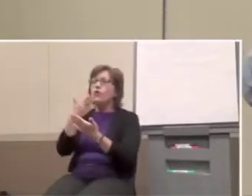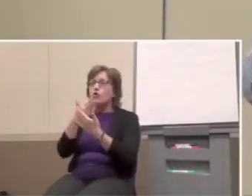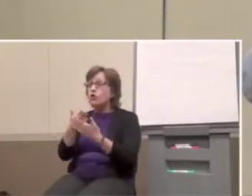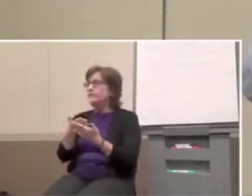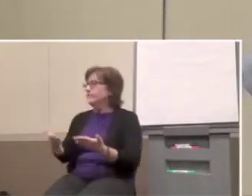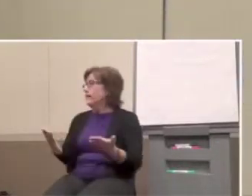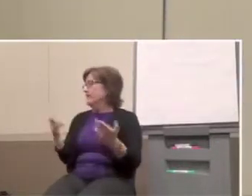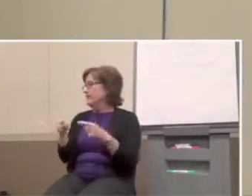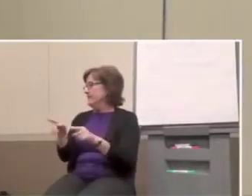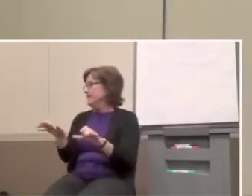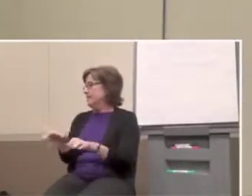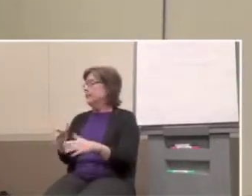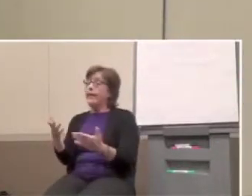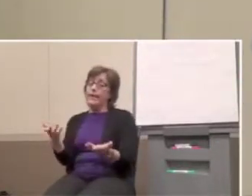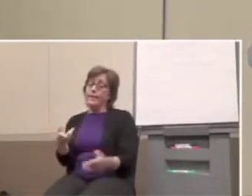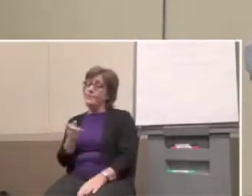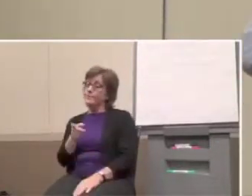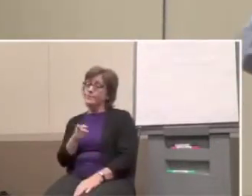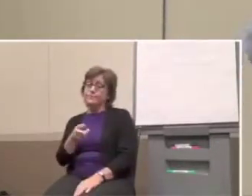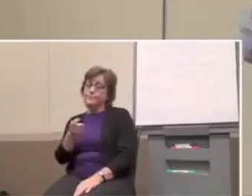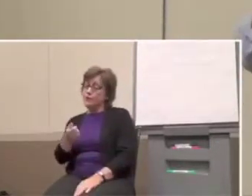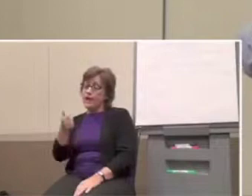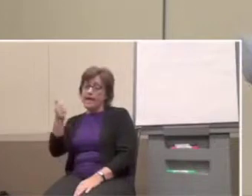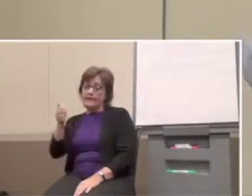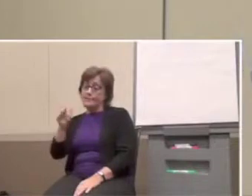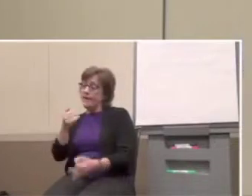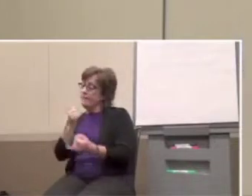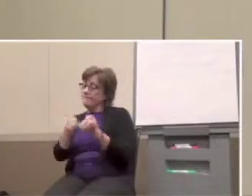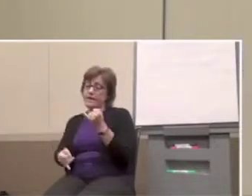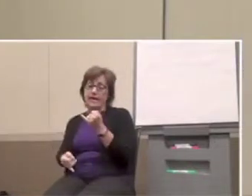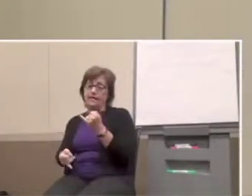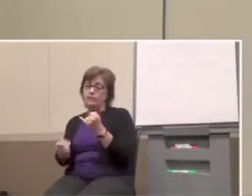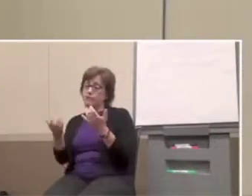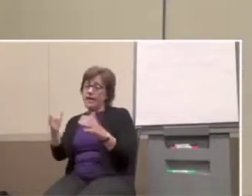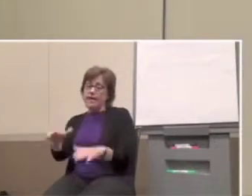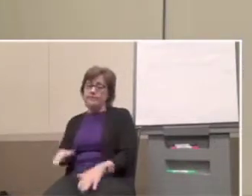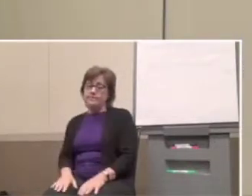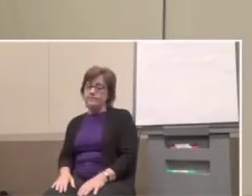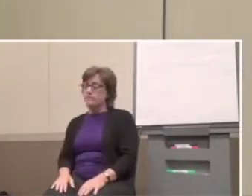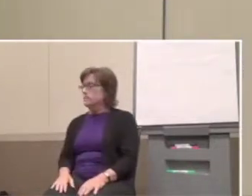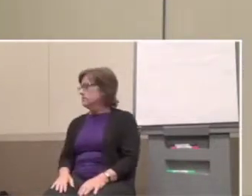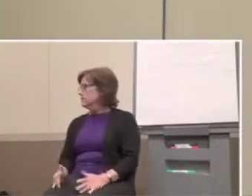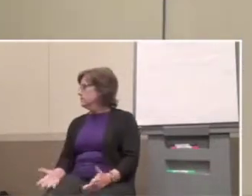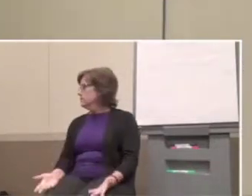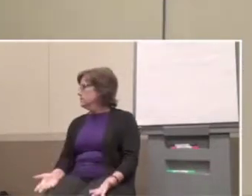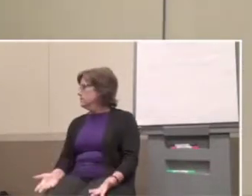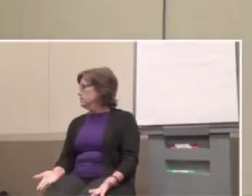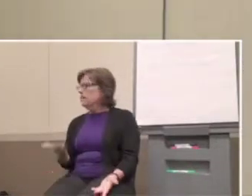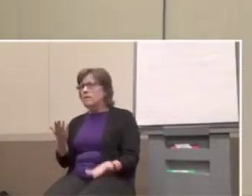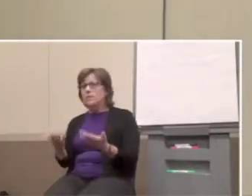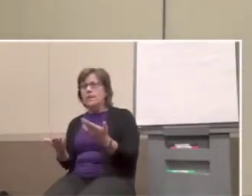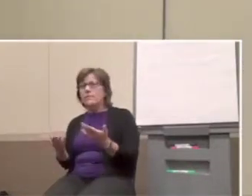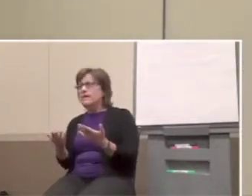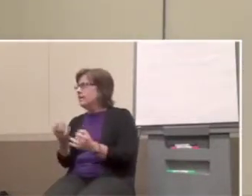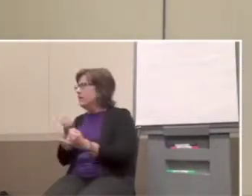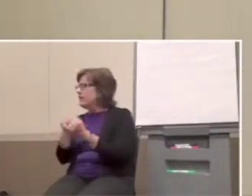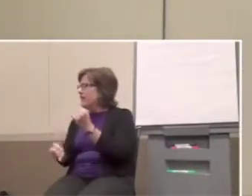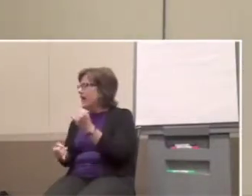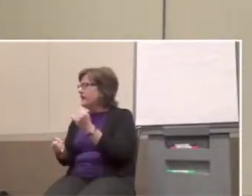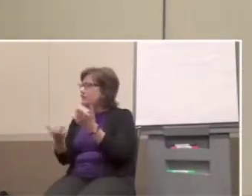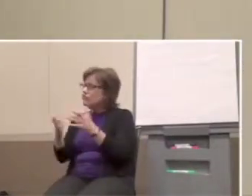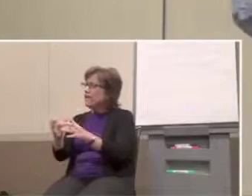on it. And they say, you know, you're out of here. That was a final strike. Well, maybe it was a final strike at the time you drafted the